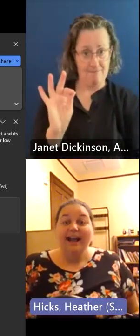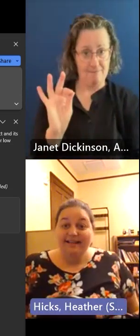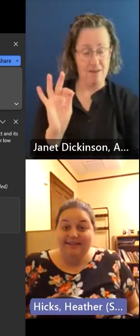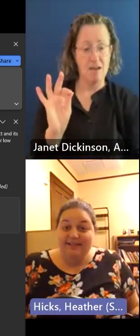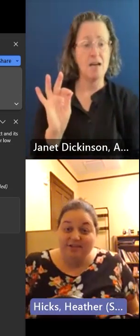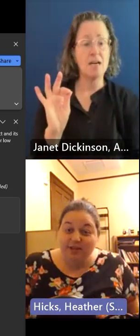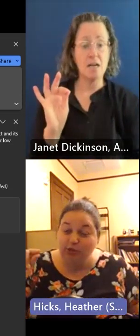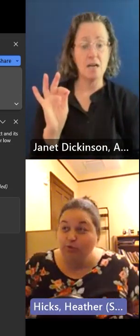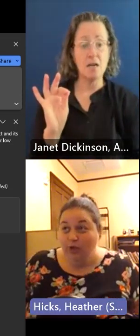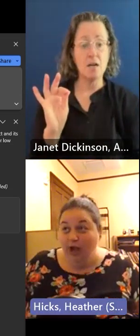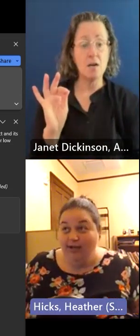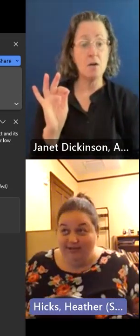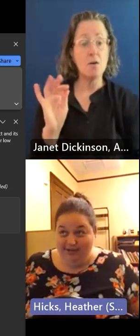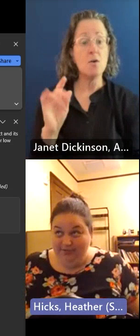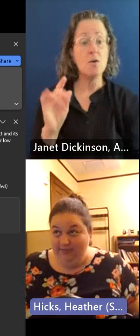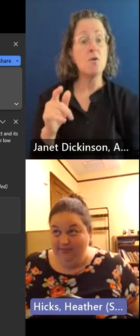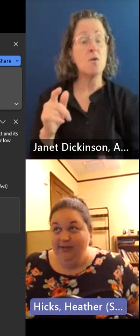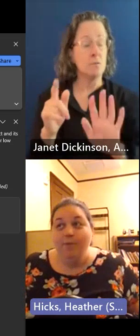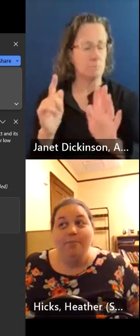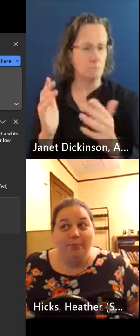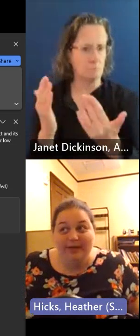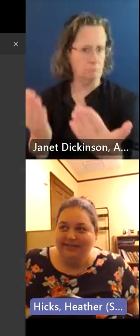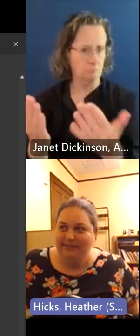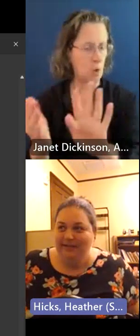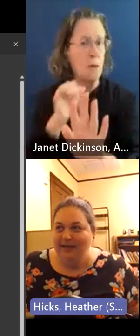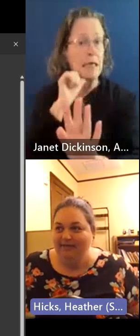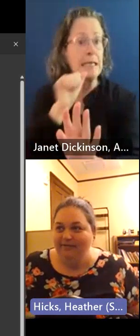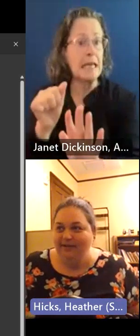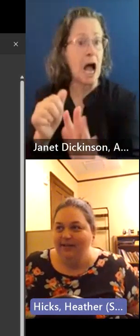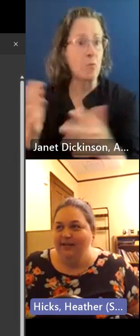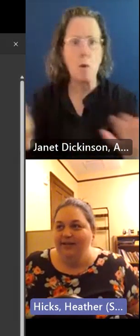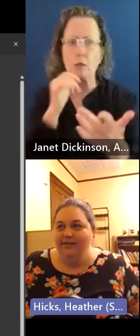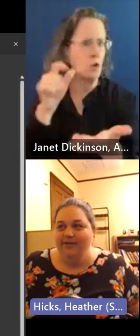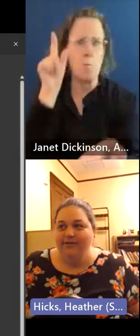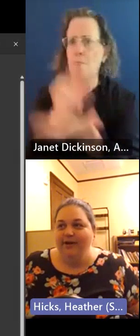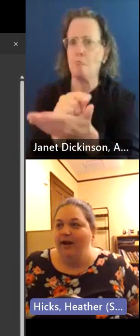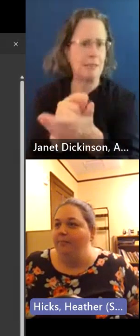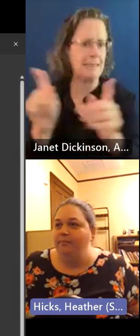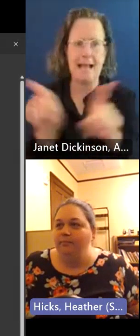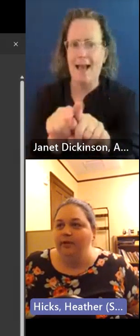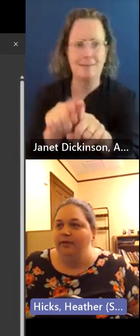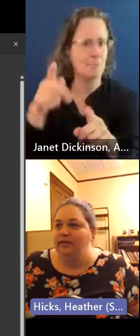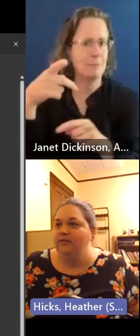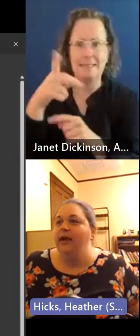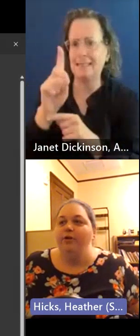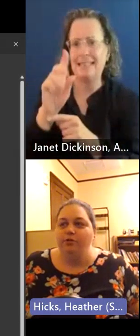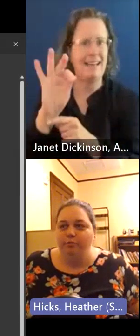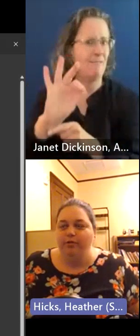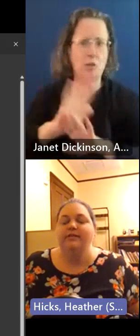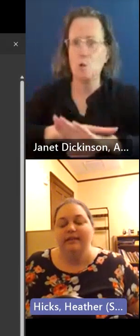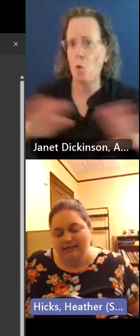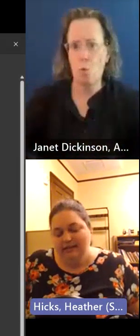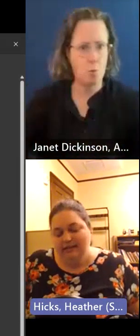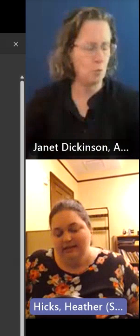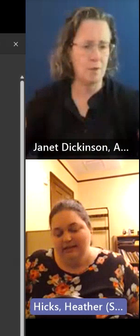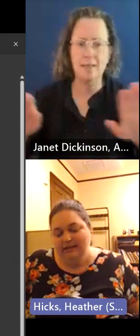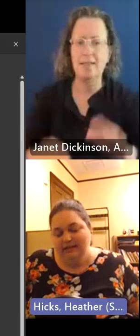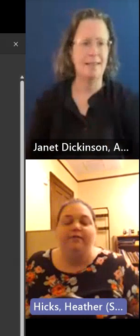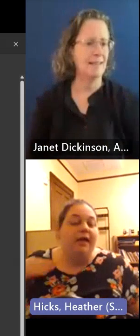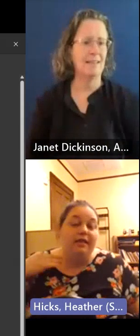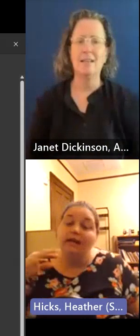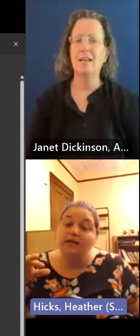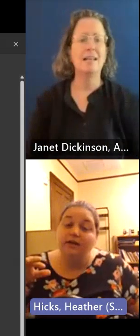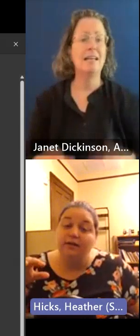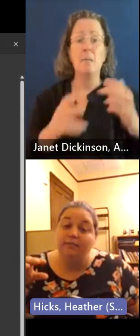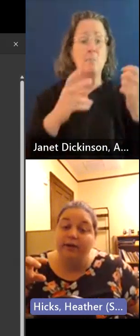It is highly suggested that you do not do print as PDF. Or where is it? Yeah, when you do print and then select save as